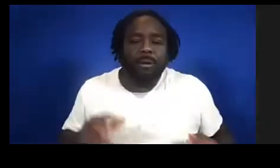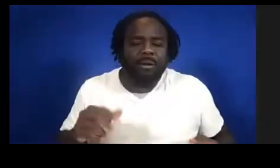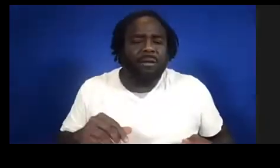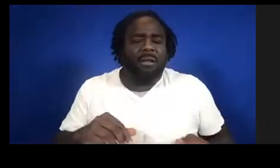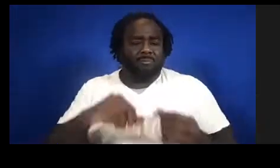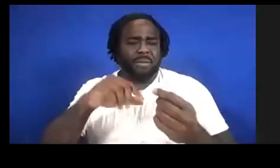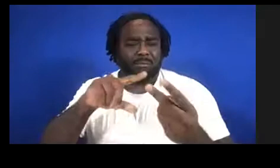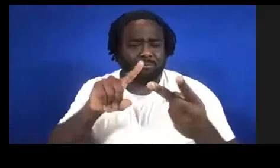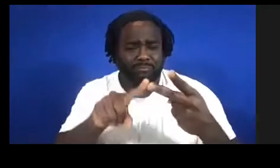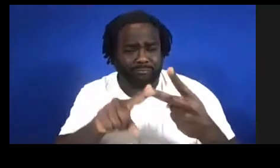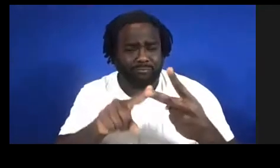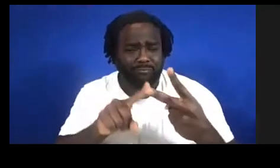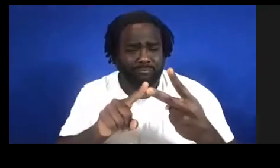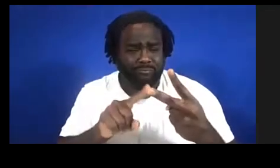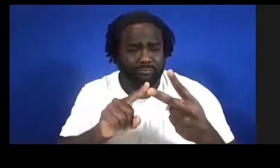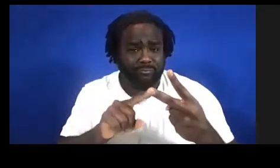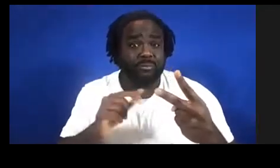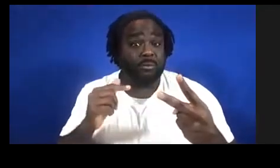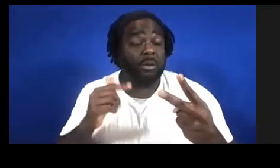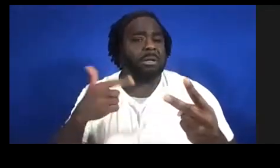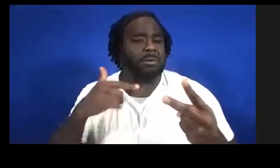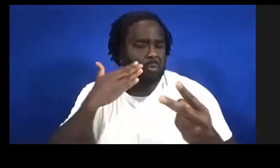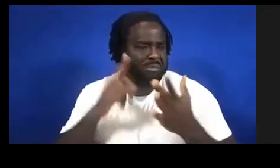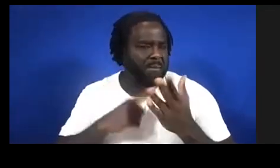nah, we gonna have to have a better match.